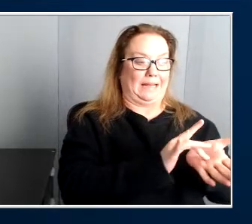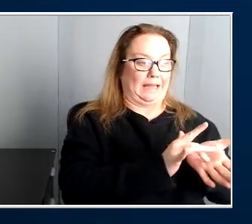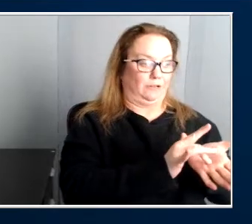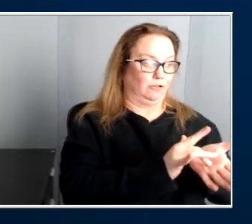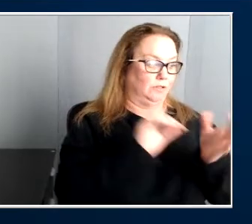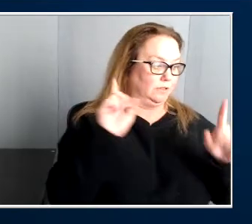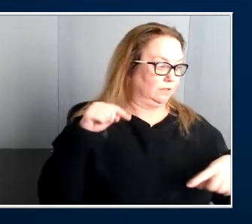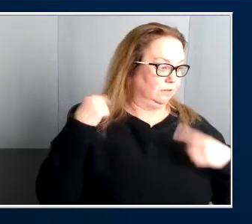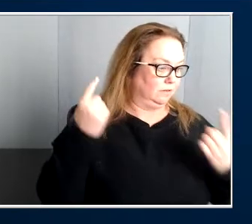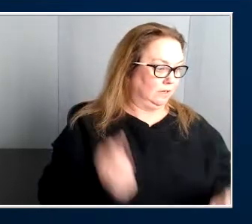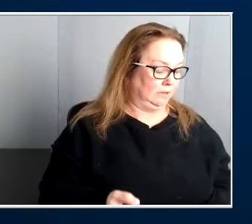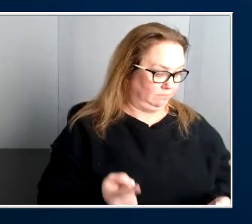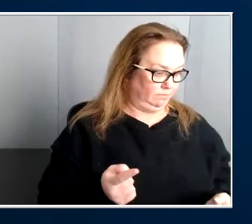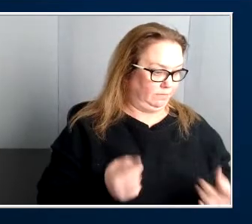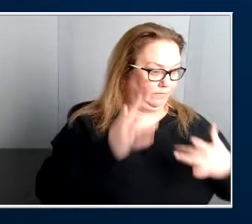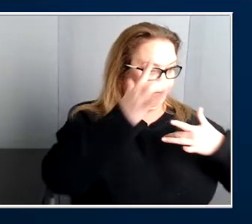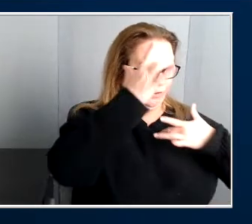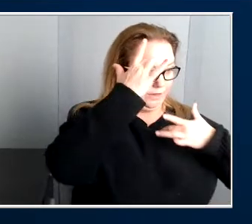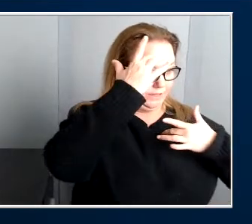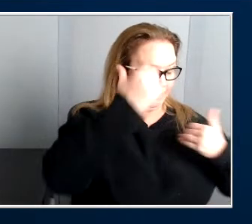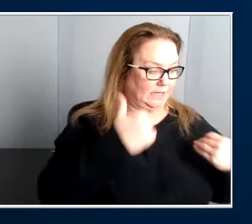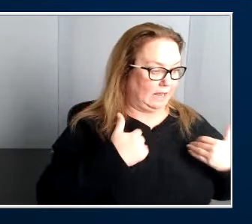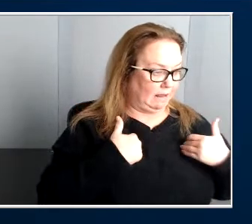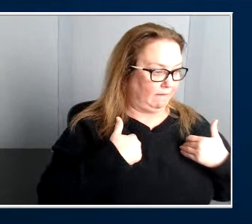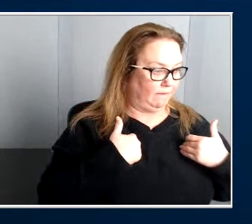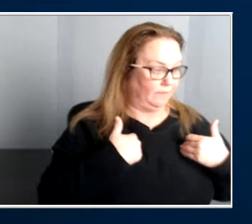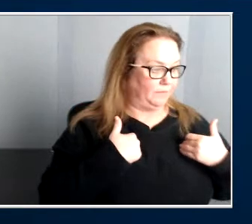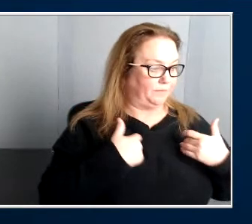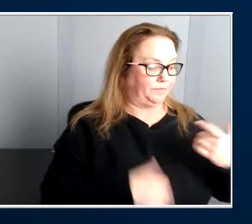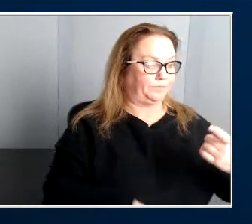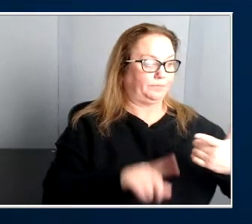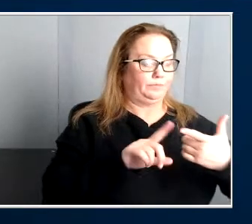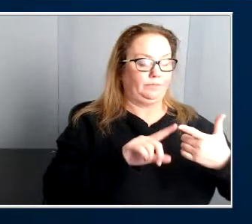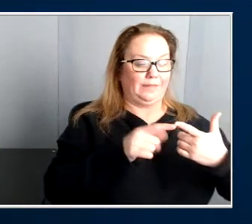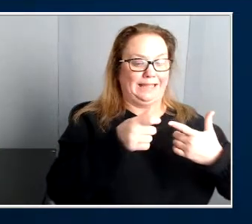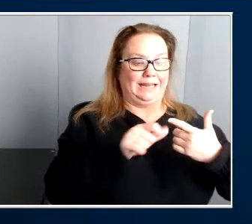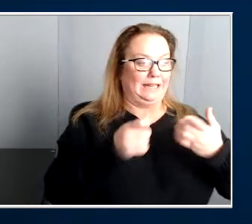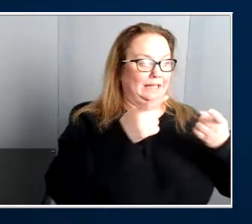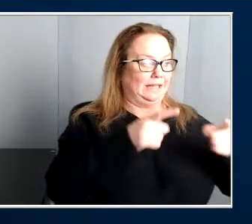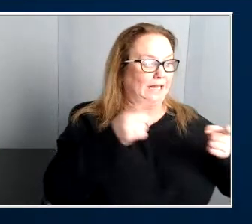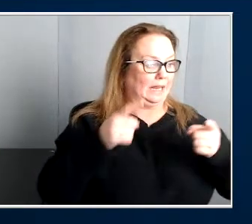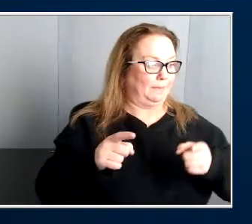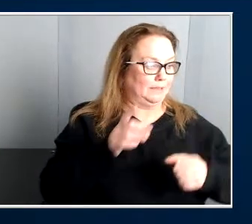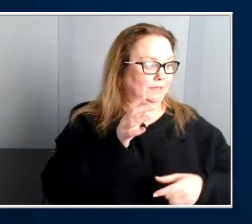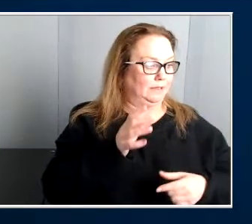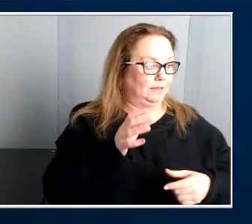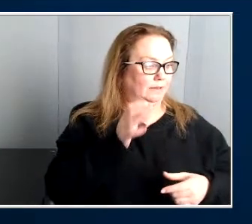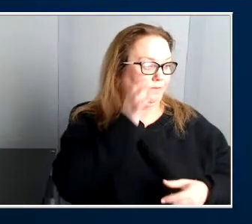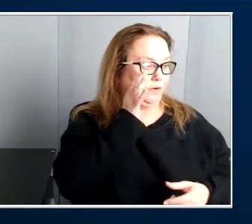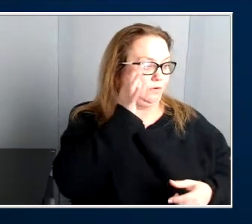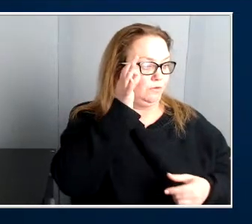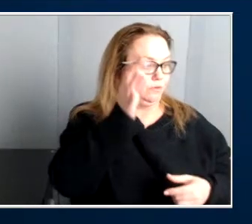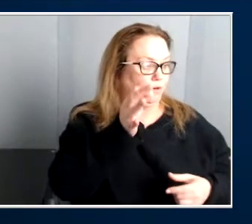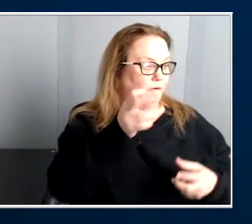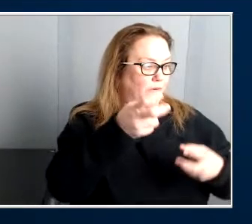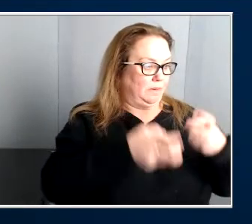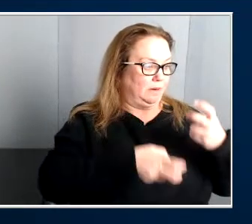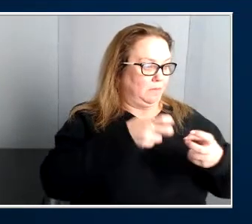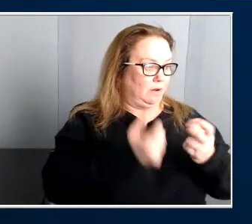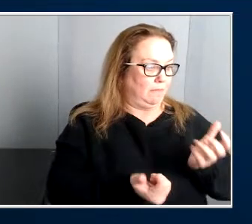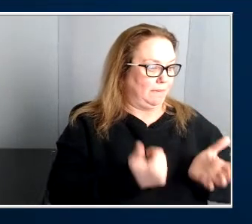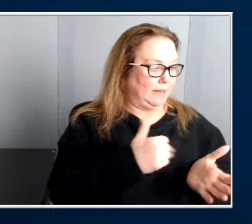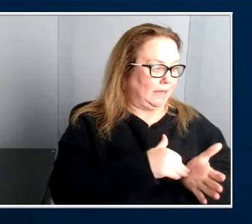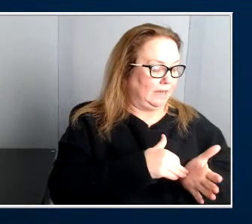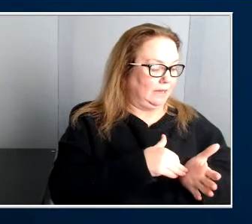the diseases they have, and anything that comes about in the future would be a problem again. So it's